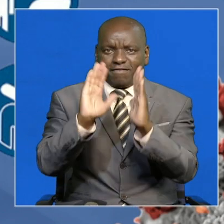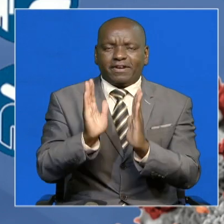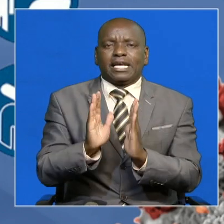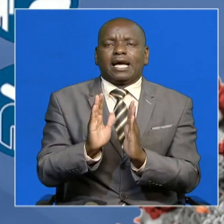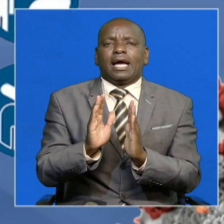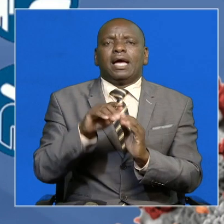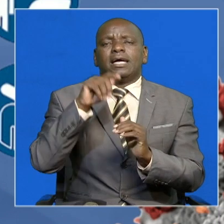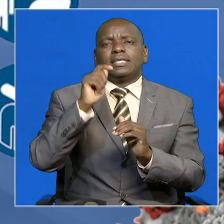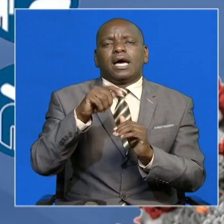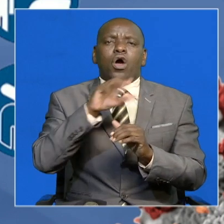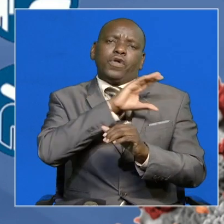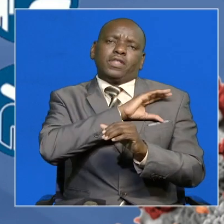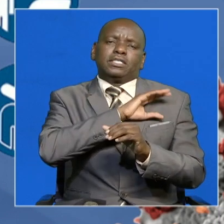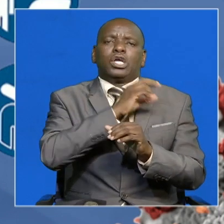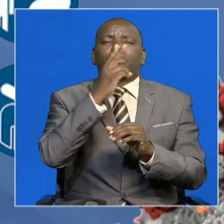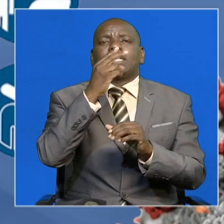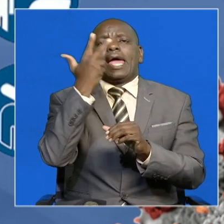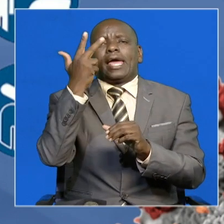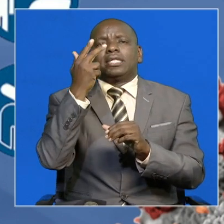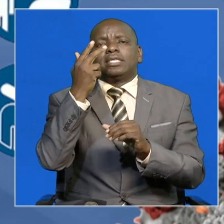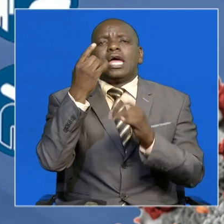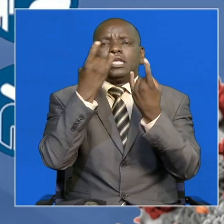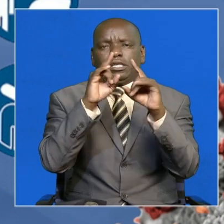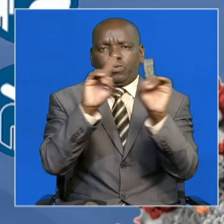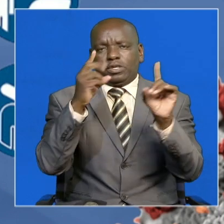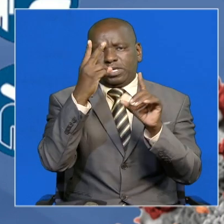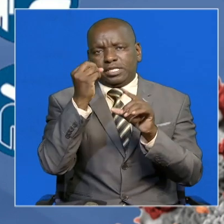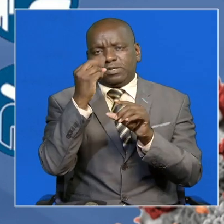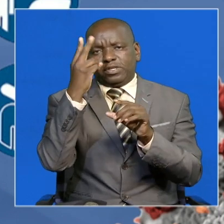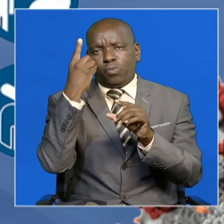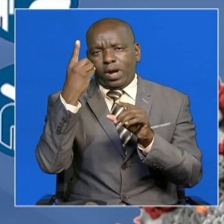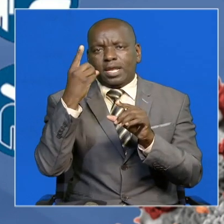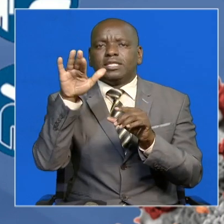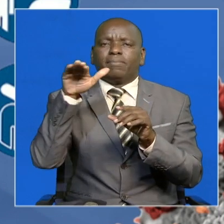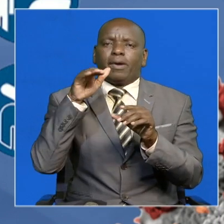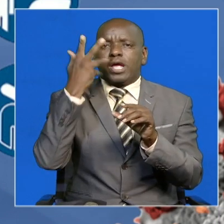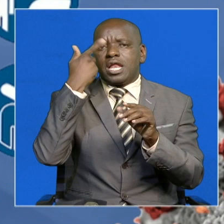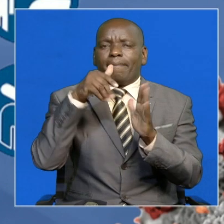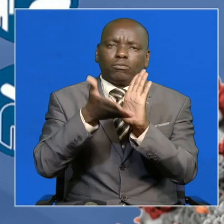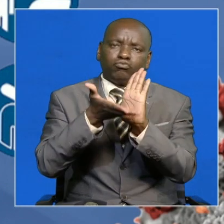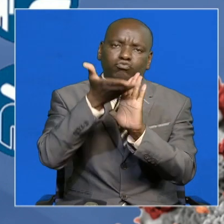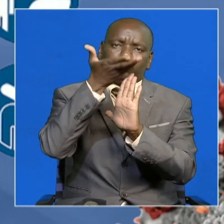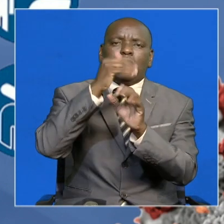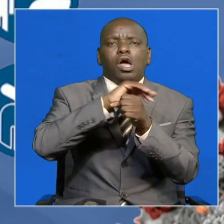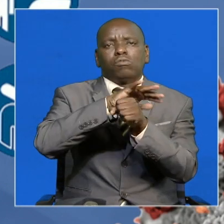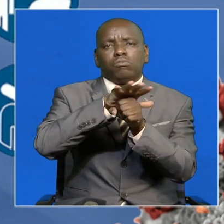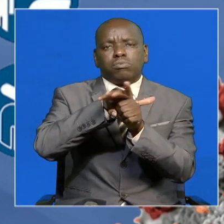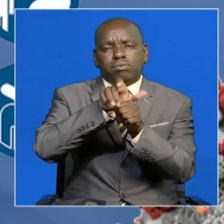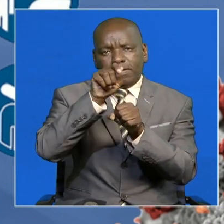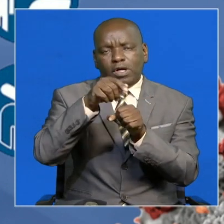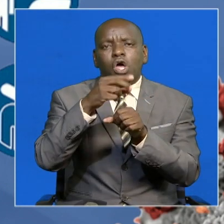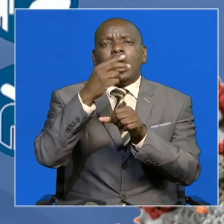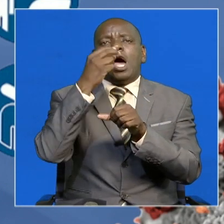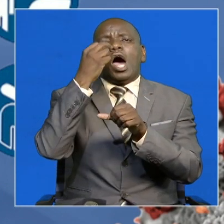region. As of Thursday, 28 January 2021, Zimbabwe's cumulative number of COVID-19 cases was over